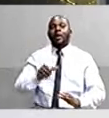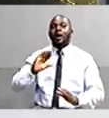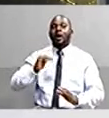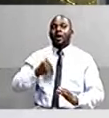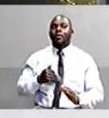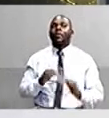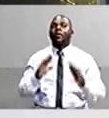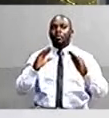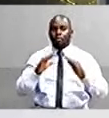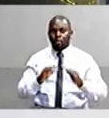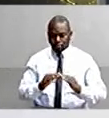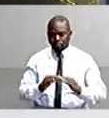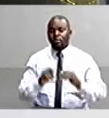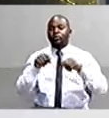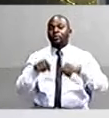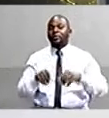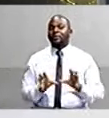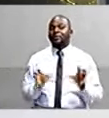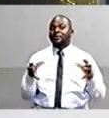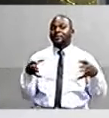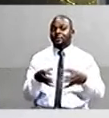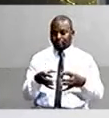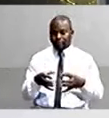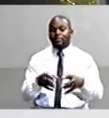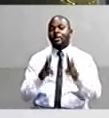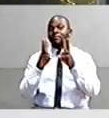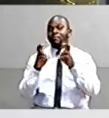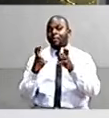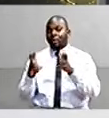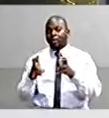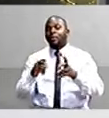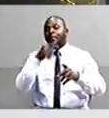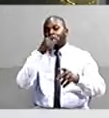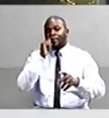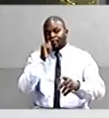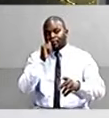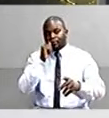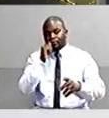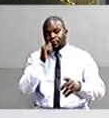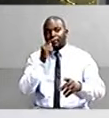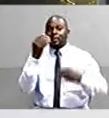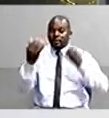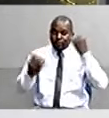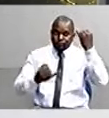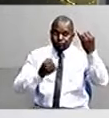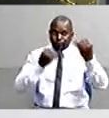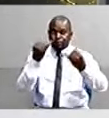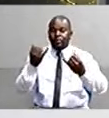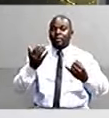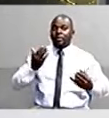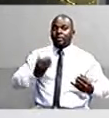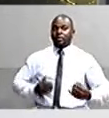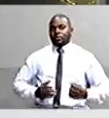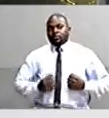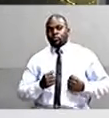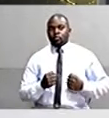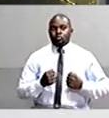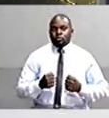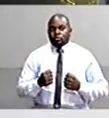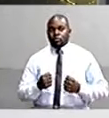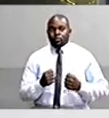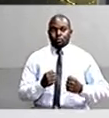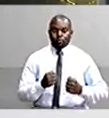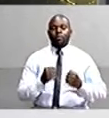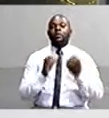trek. Today, the team quoted President Yoweri Museveni emphasizing ideology, discipline, and fitness, and how they move the country